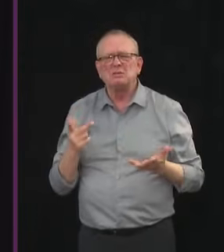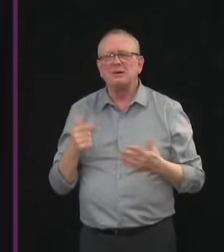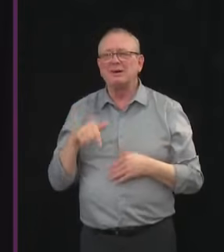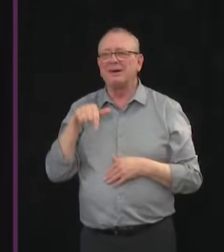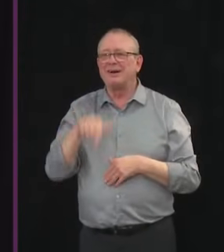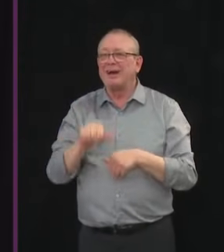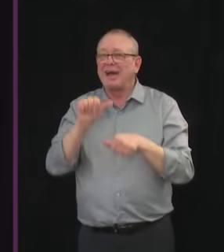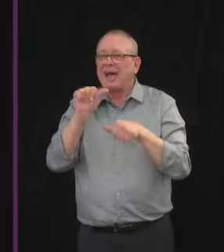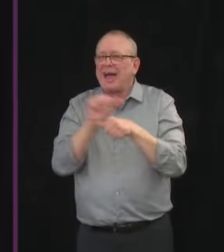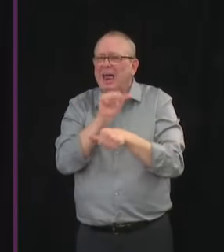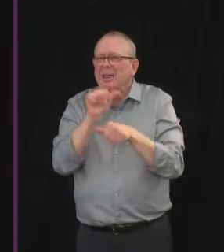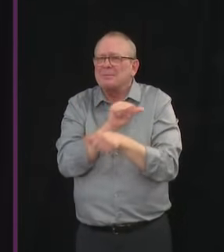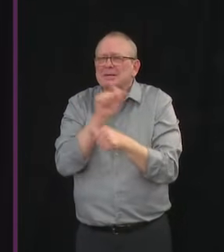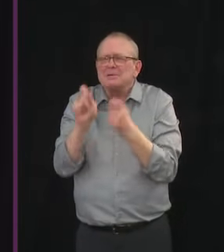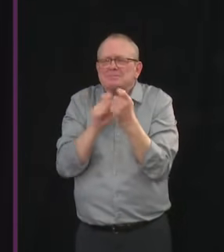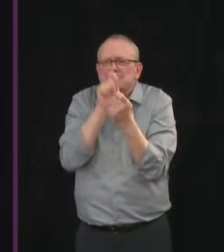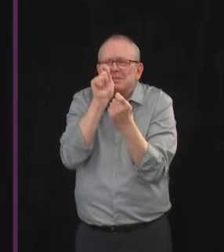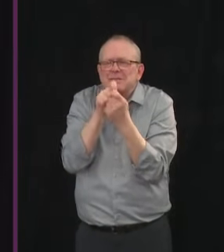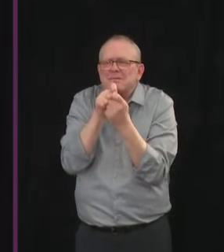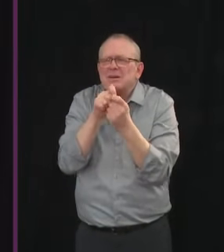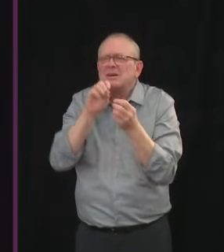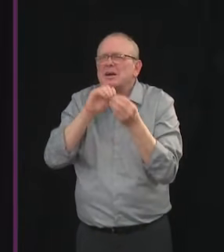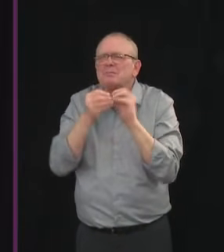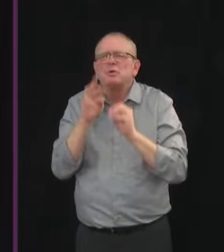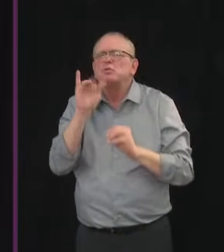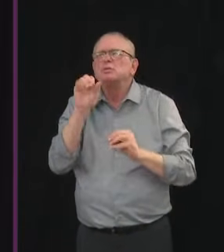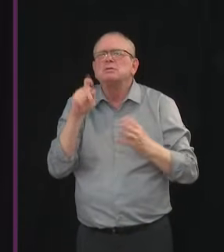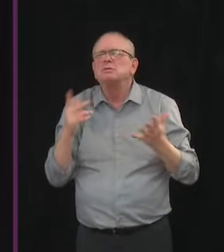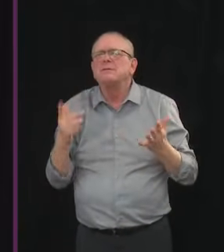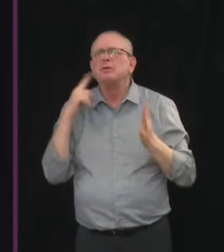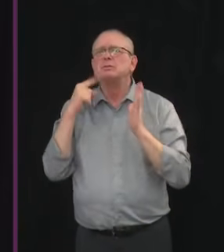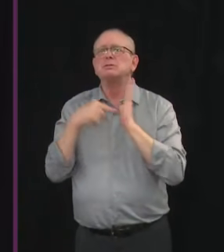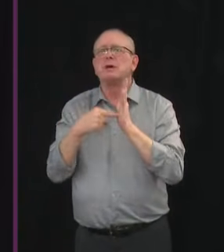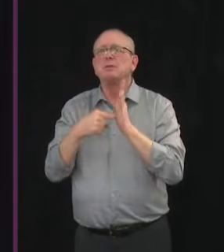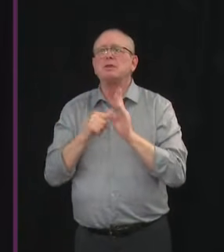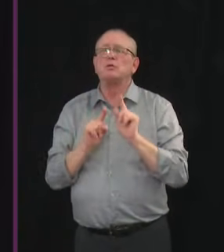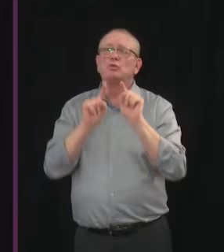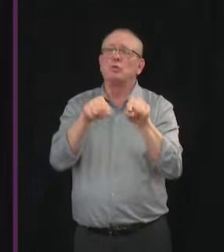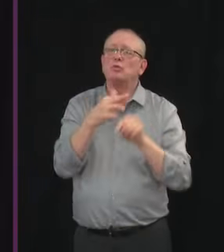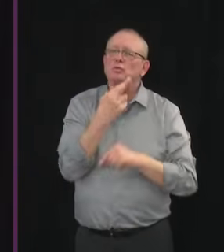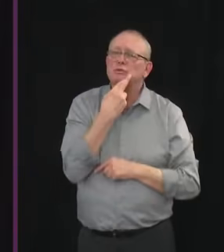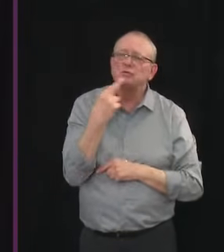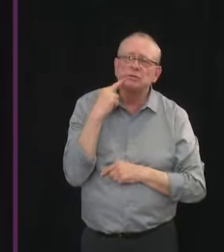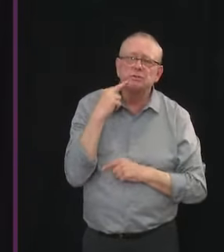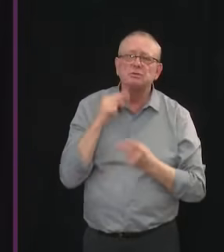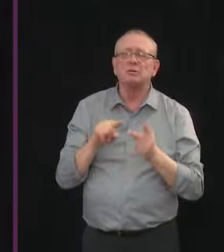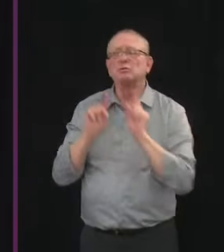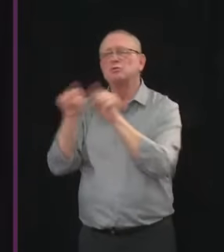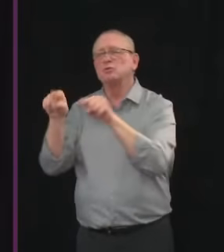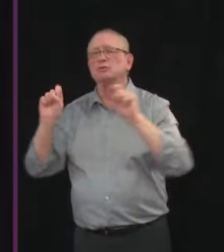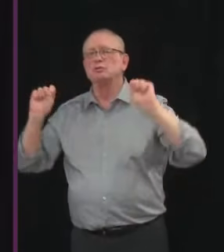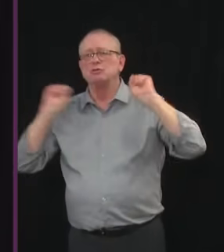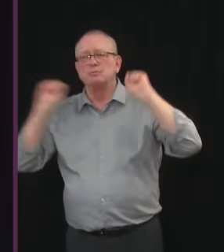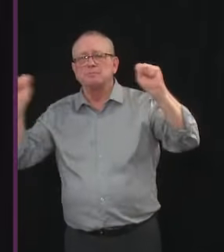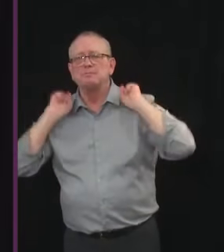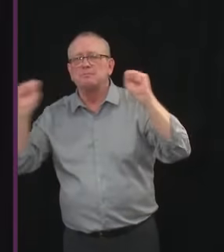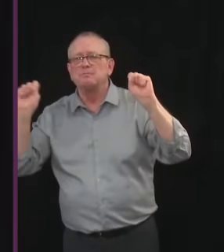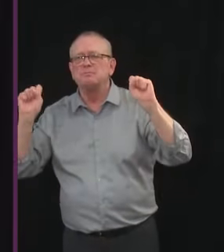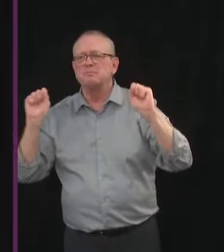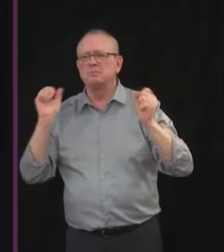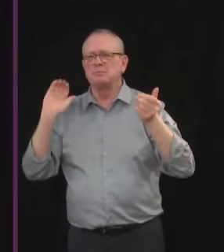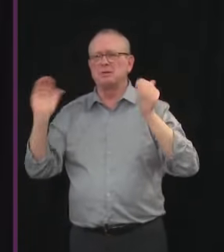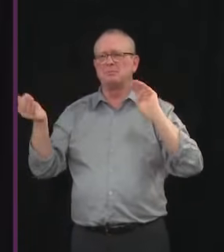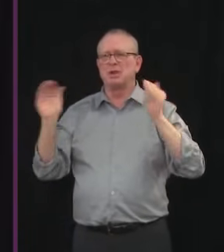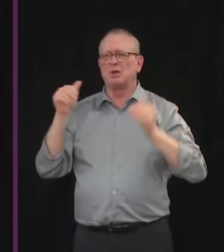of indoor activities like eating at a restaurant and working out at a gym? What we've seen in our own